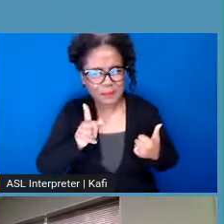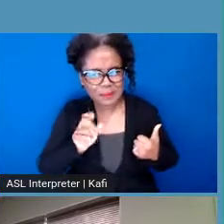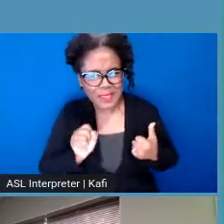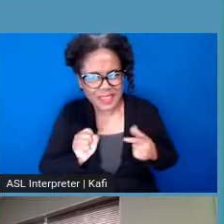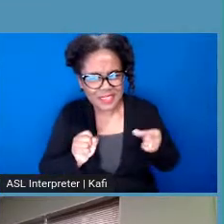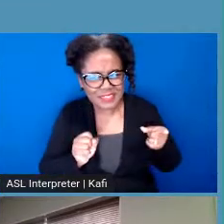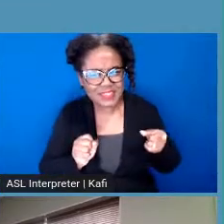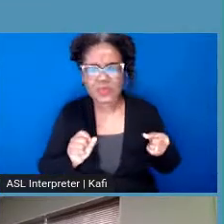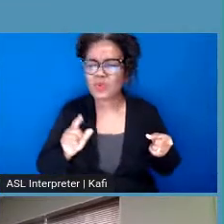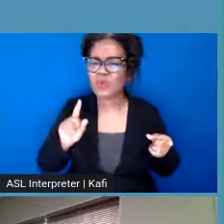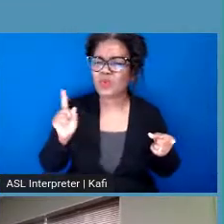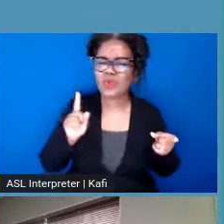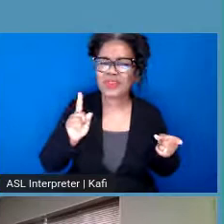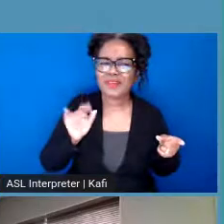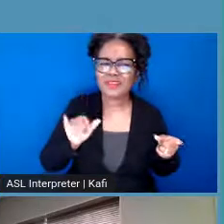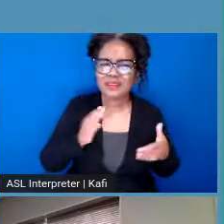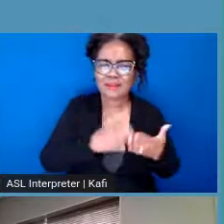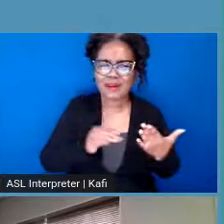States.